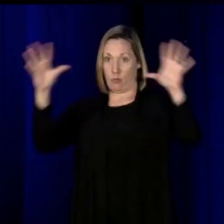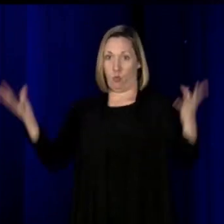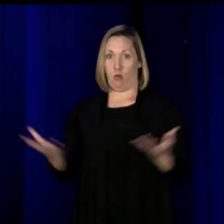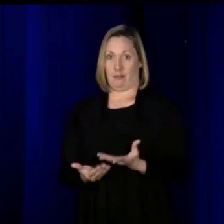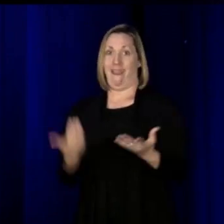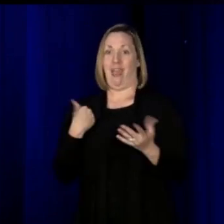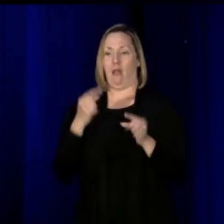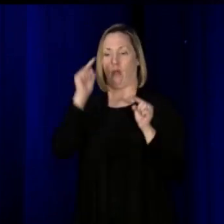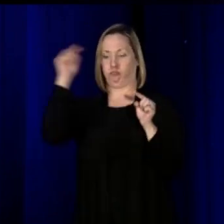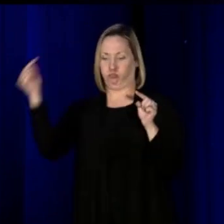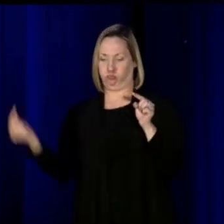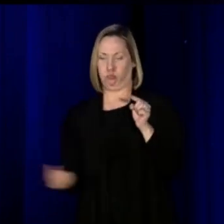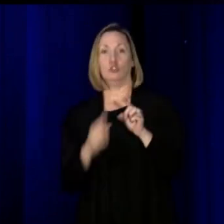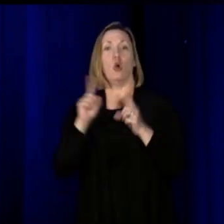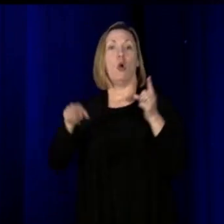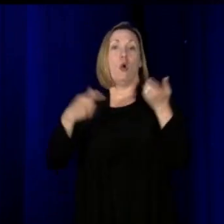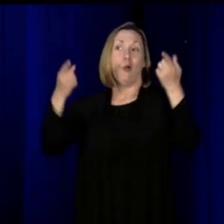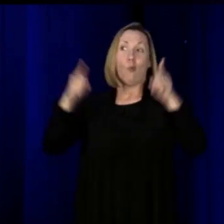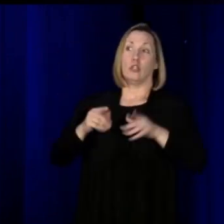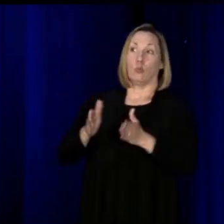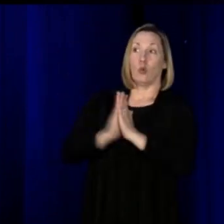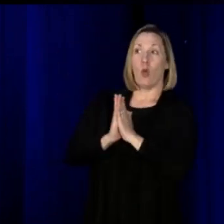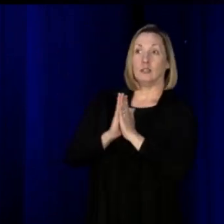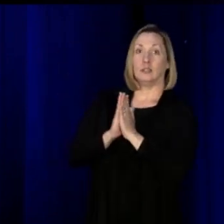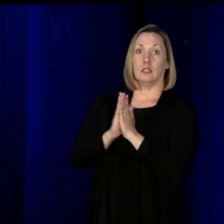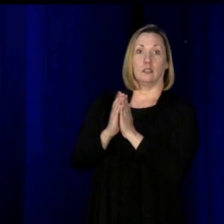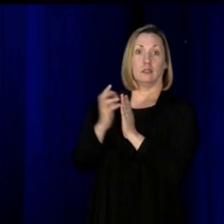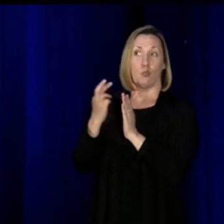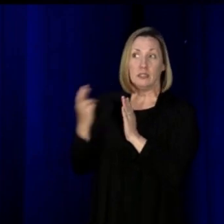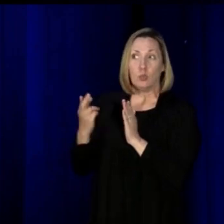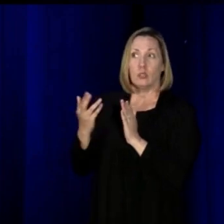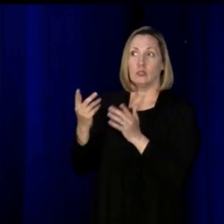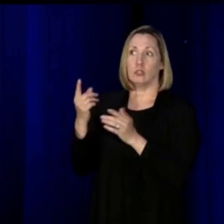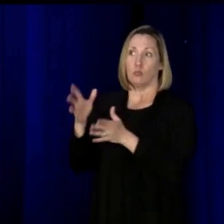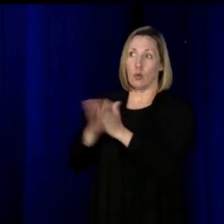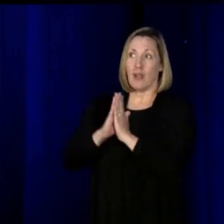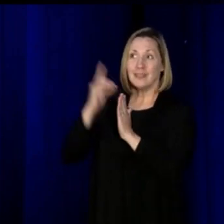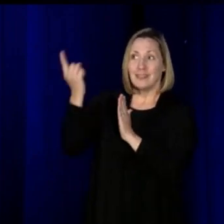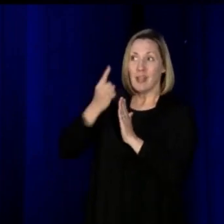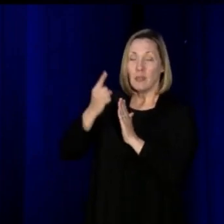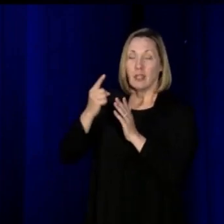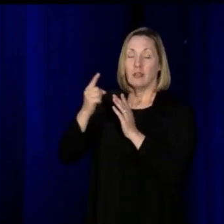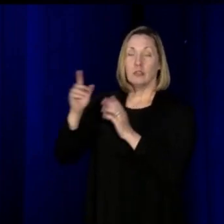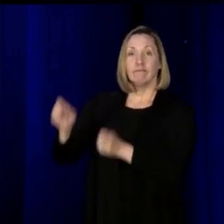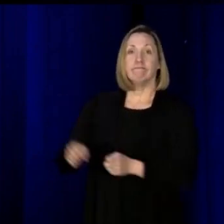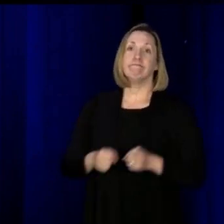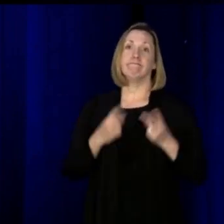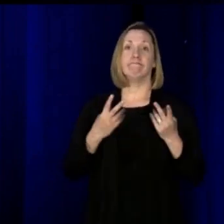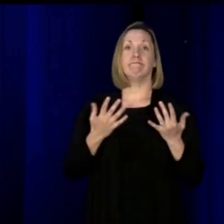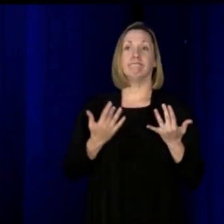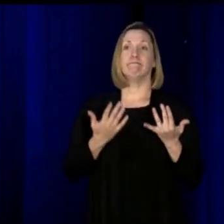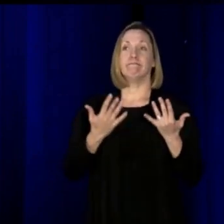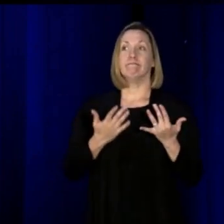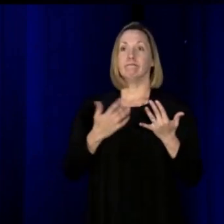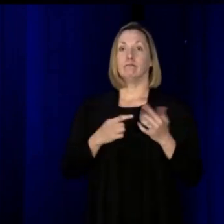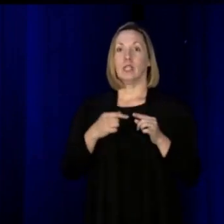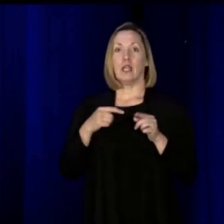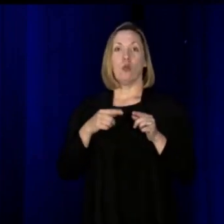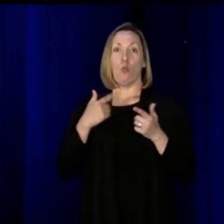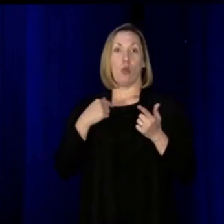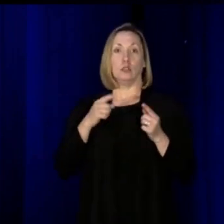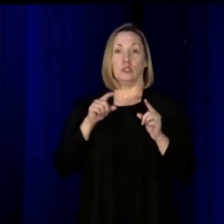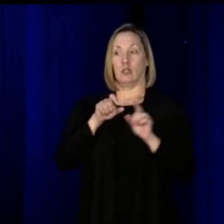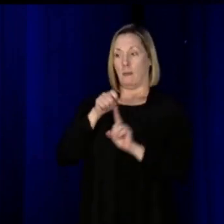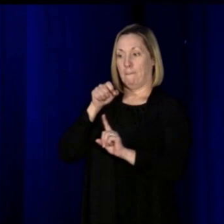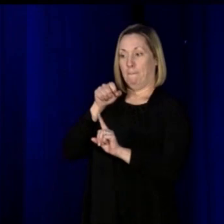the resources, or you want to load a web page to this network, your request will travel to the closest node of this